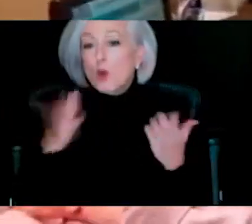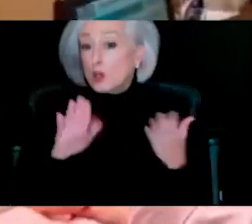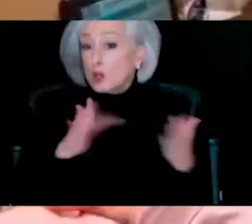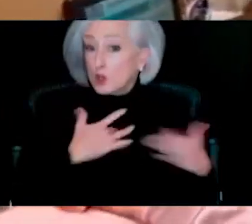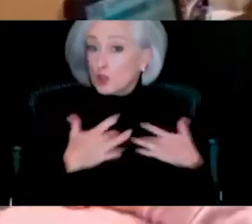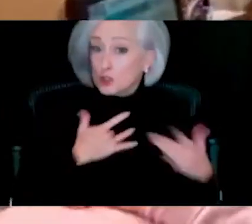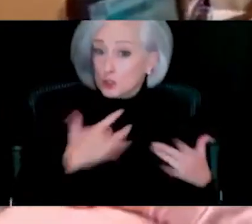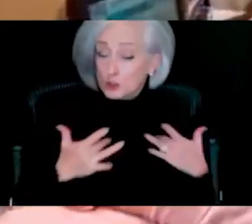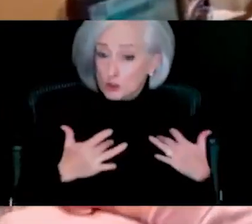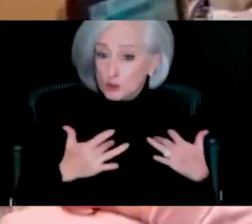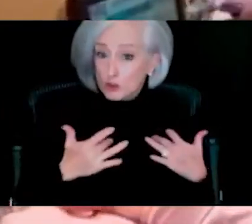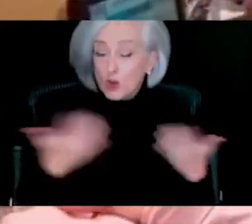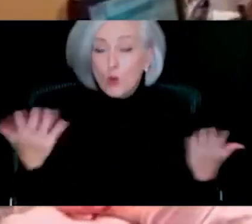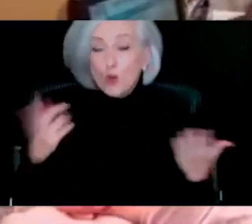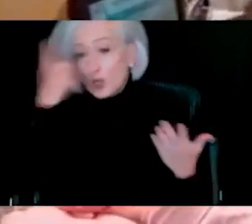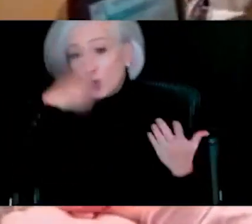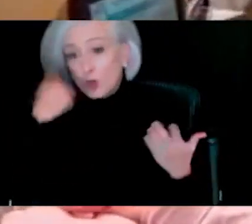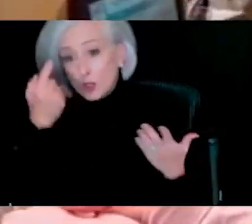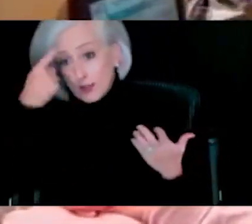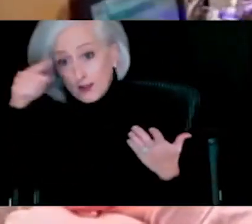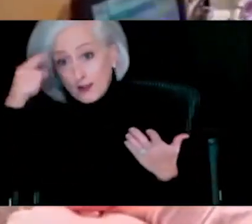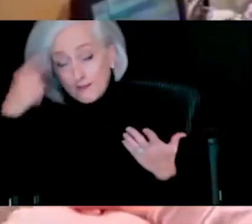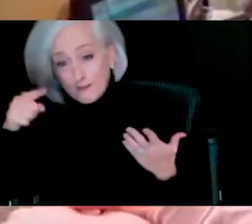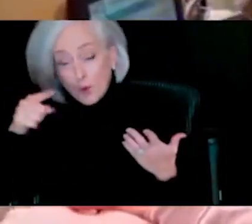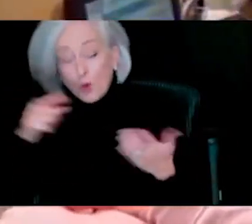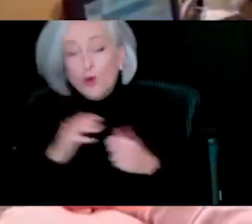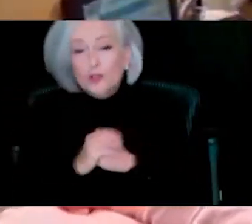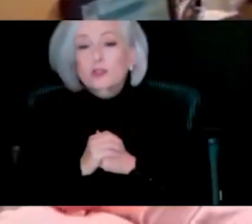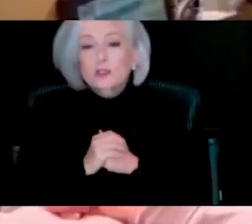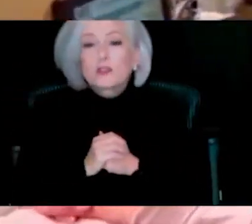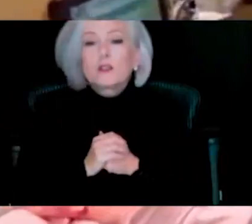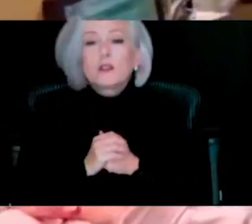you looking for in an eye cream? You know, is it dark